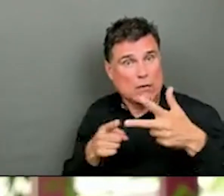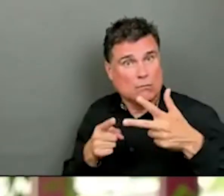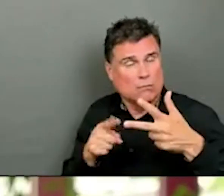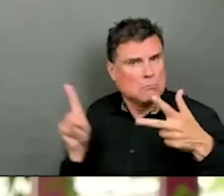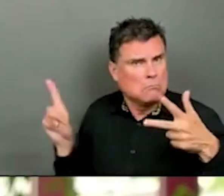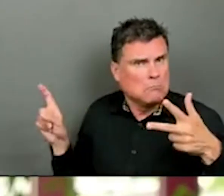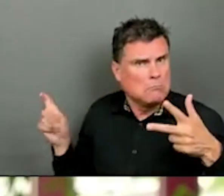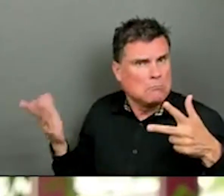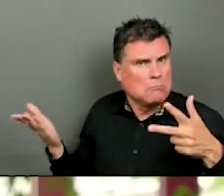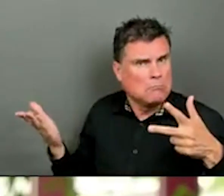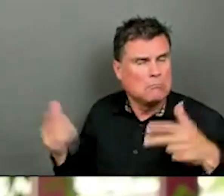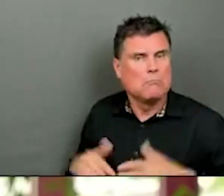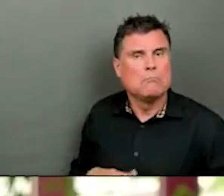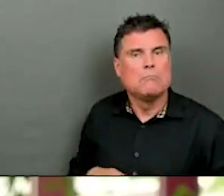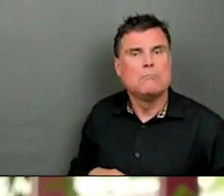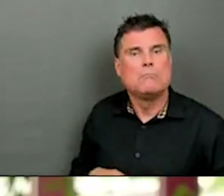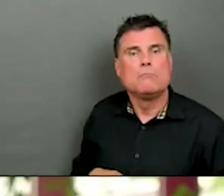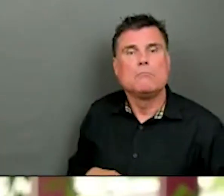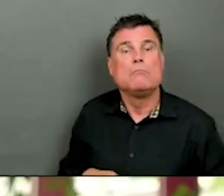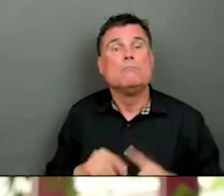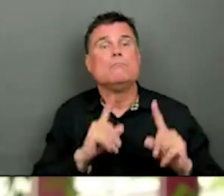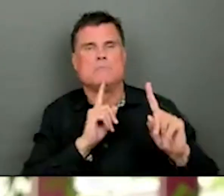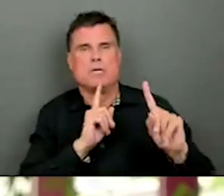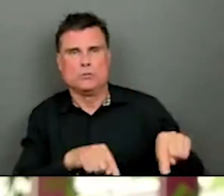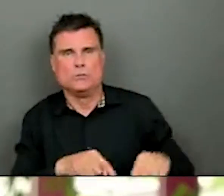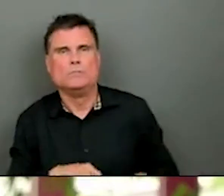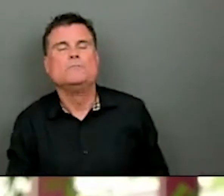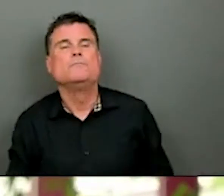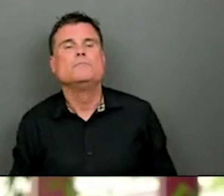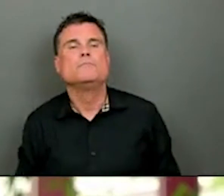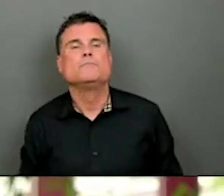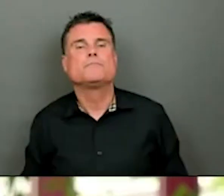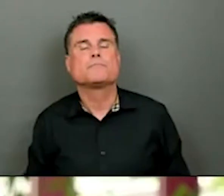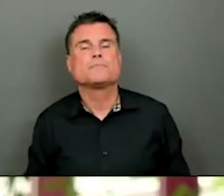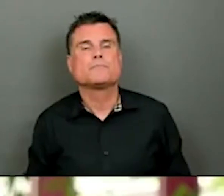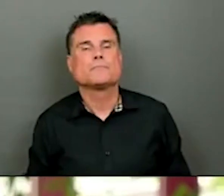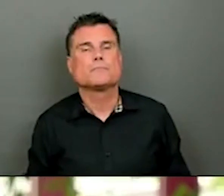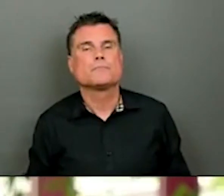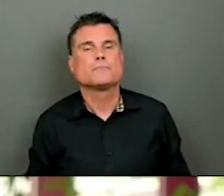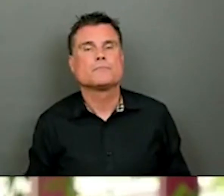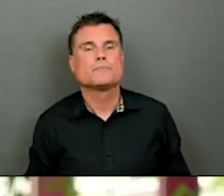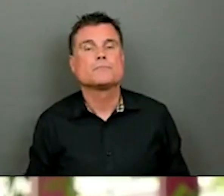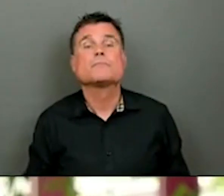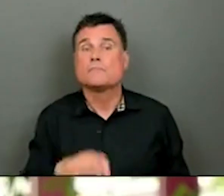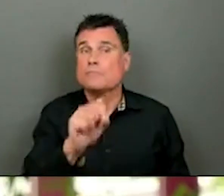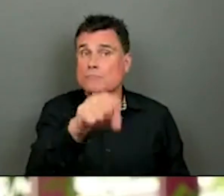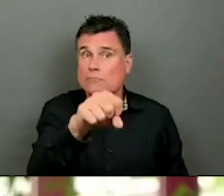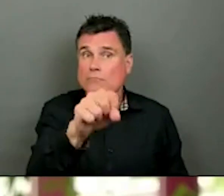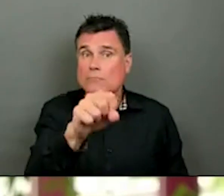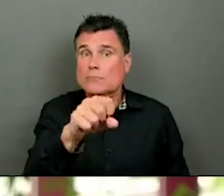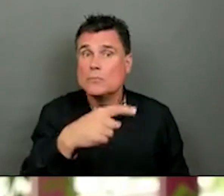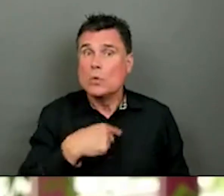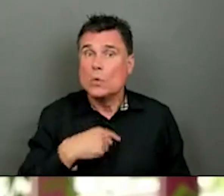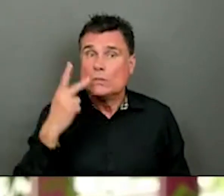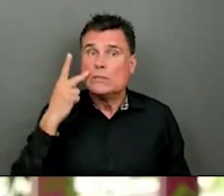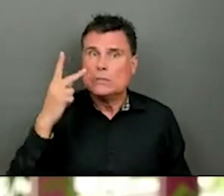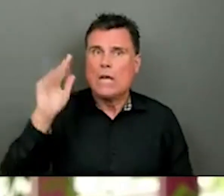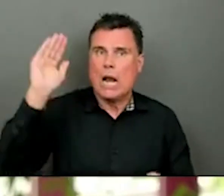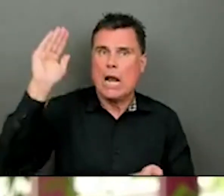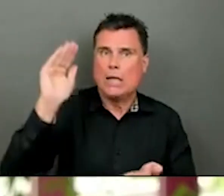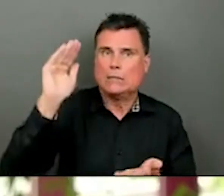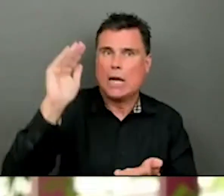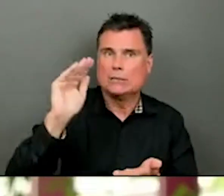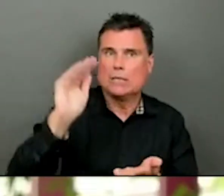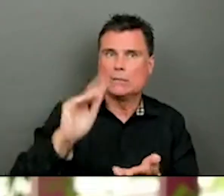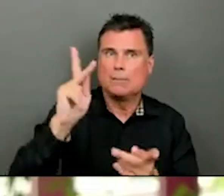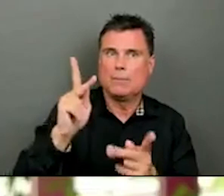Yeah, so I can tell you that there's a combination of things, and yes, we did see some drop-off, but it's unclear for us exactly